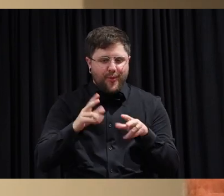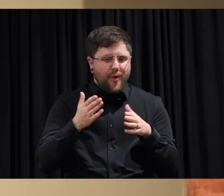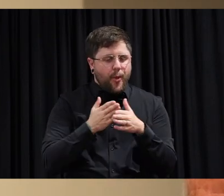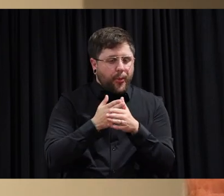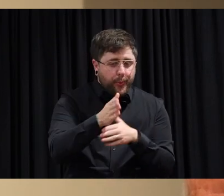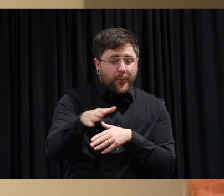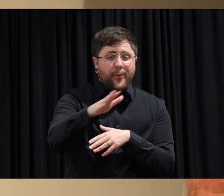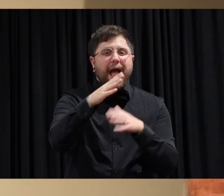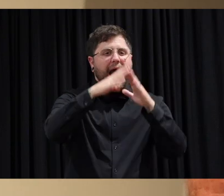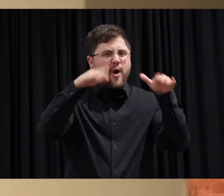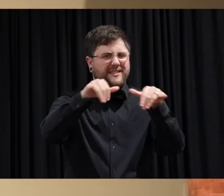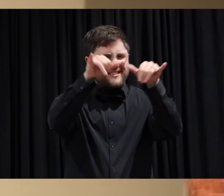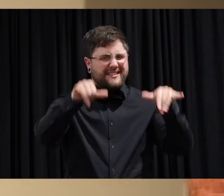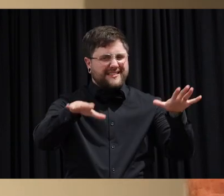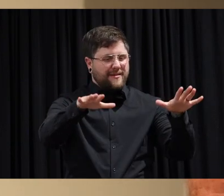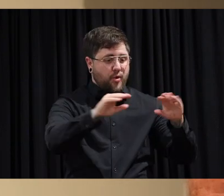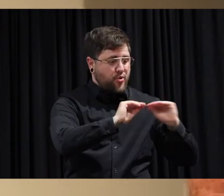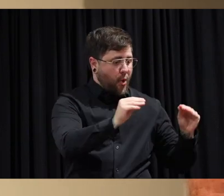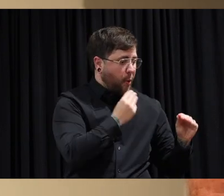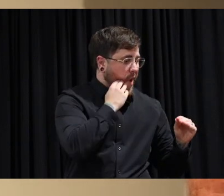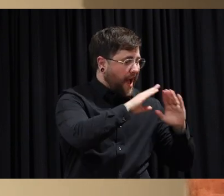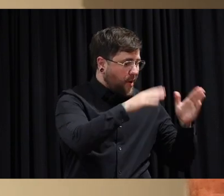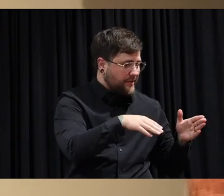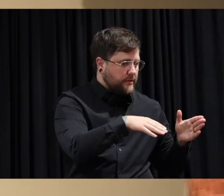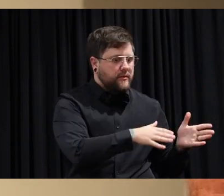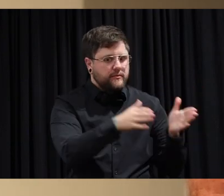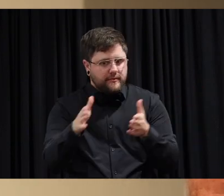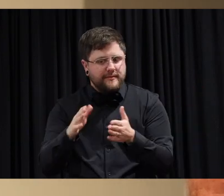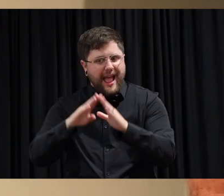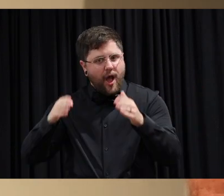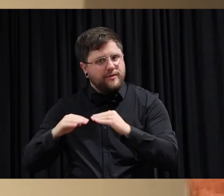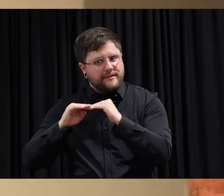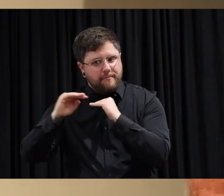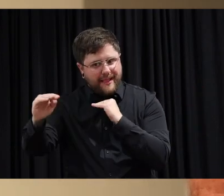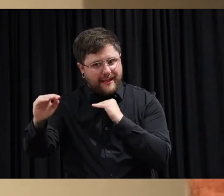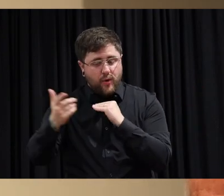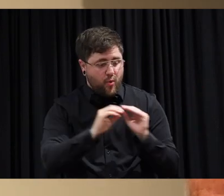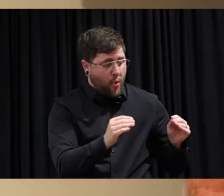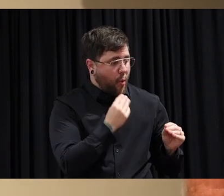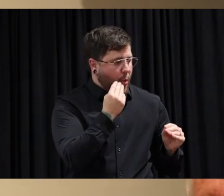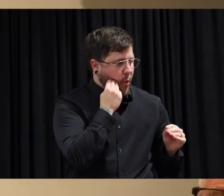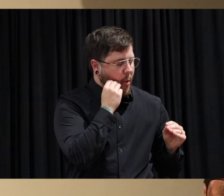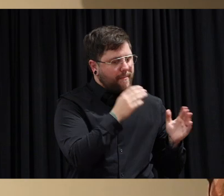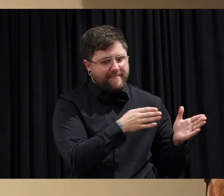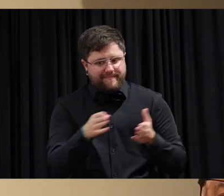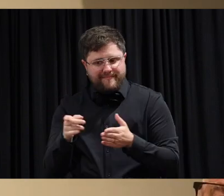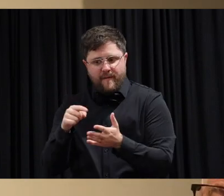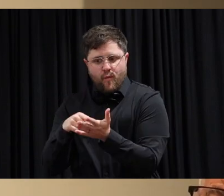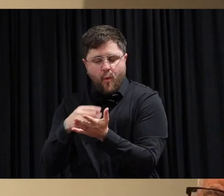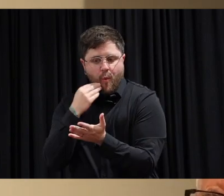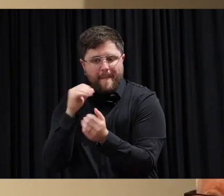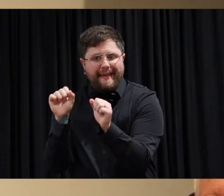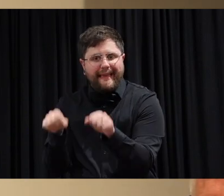system, from no housing to housing stability, or from homelessness to renter affordability to home ownership